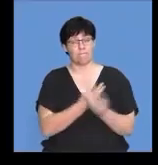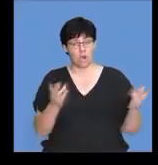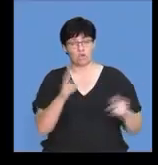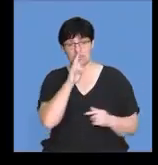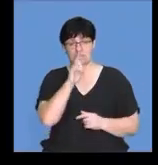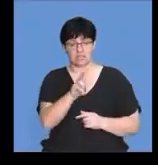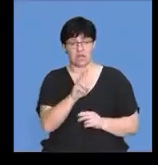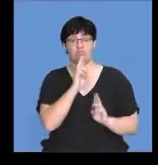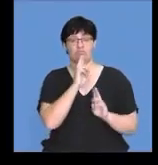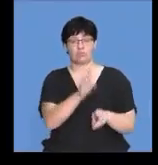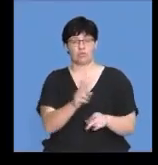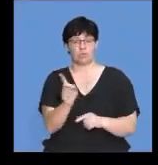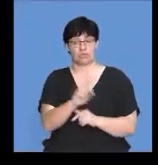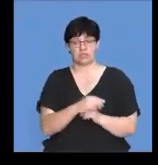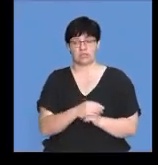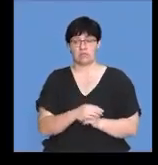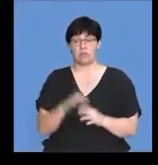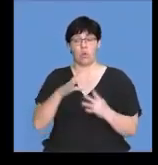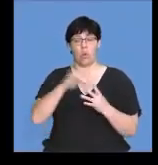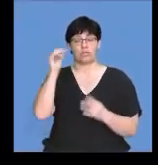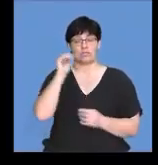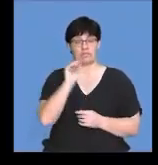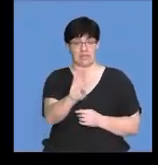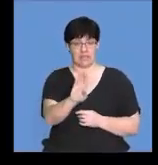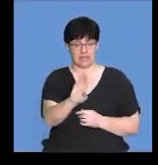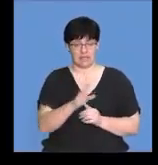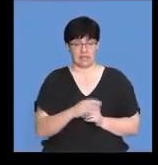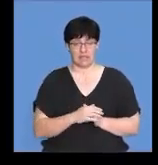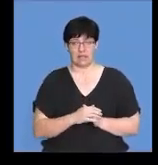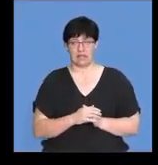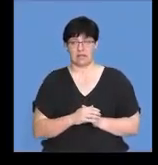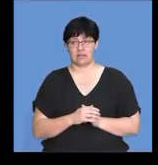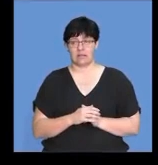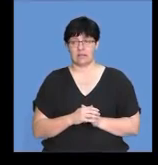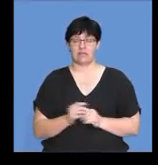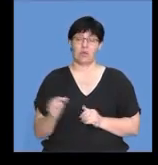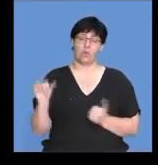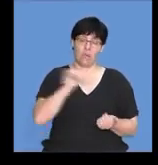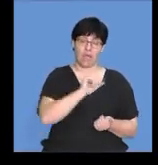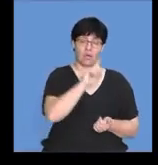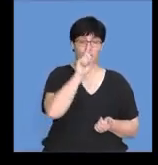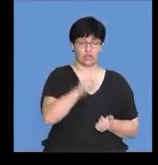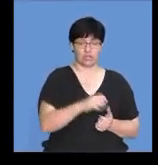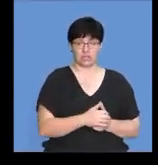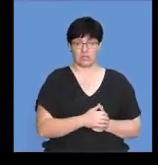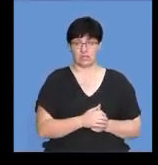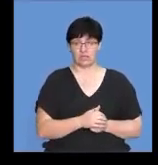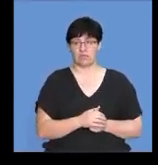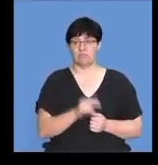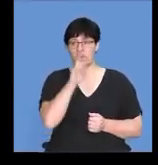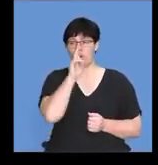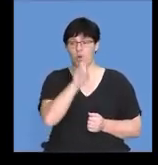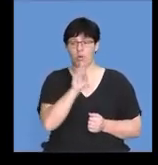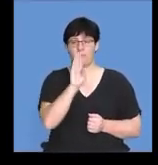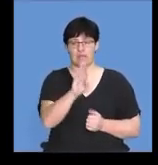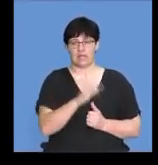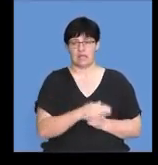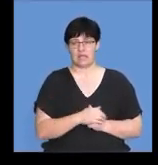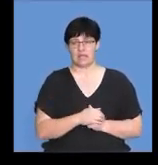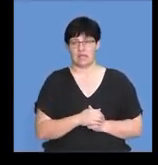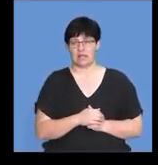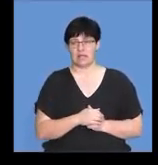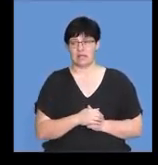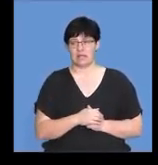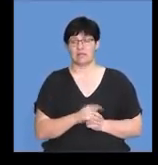seem to have responded with the option of B, and I'm going to go back to that question and look at B. So B